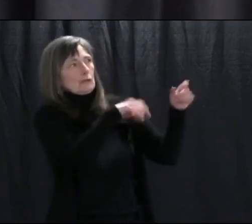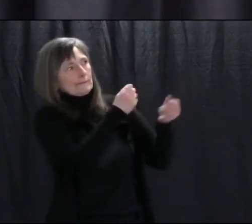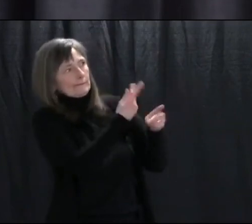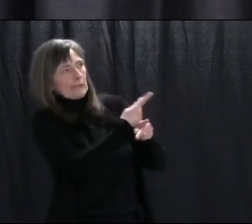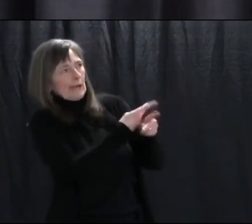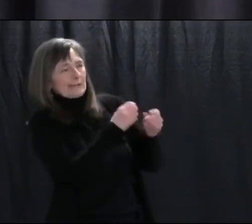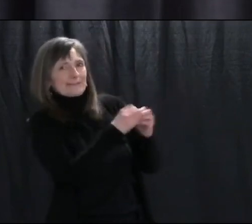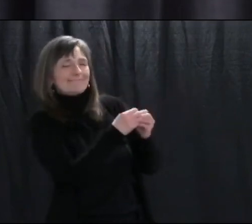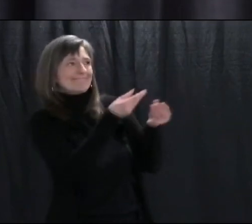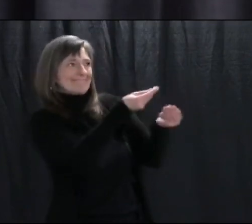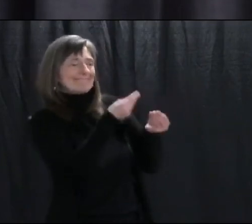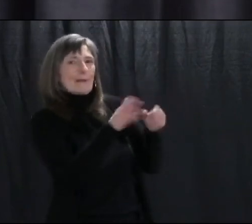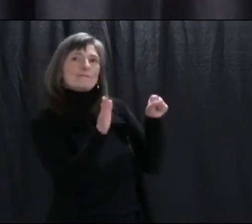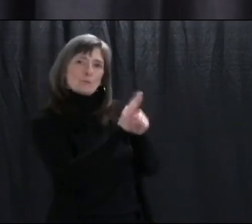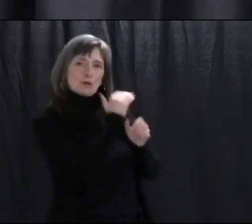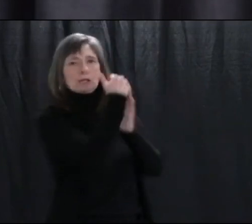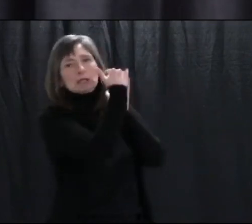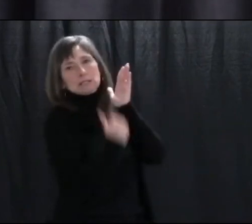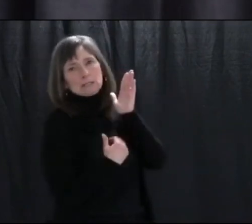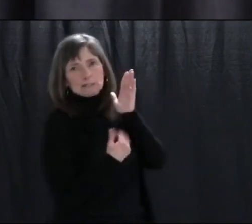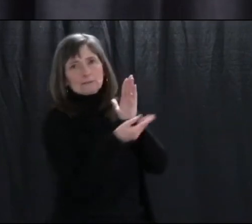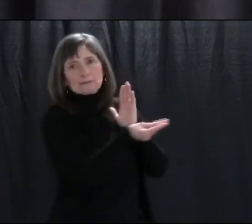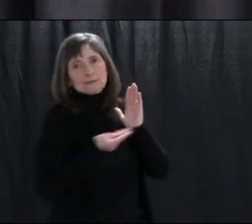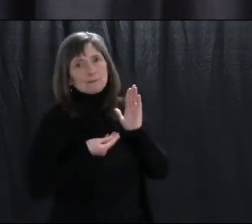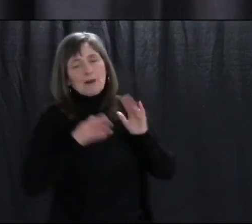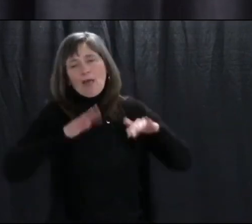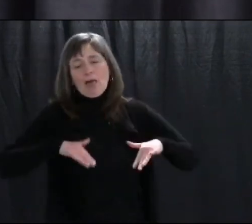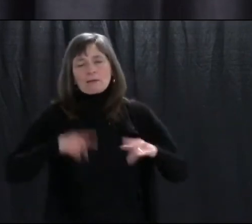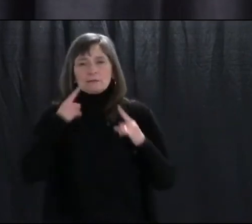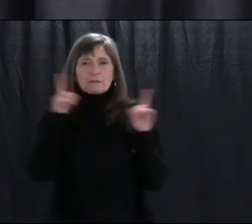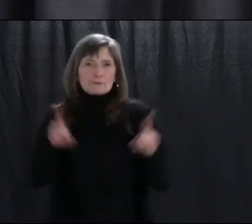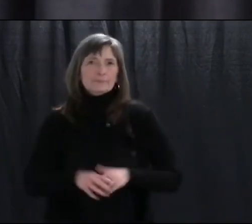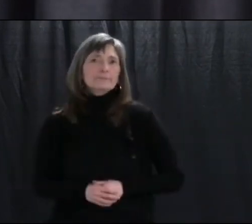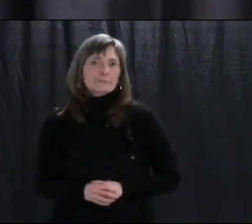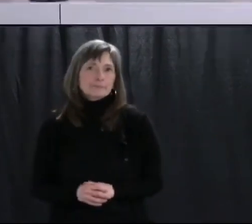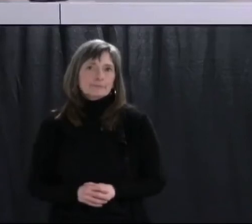of organized and regular way, but we haven't got there yet.